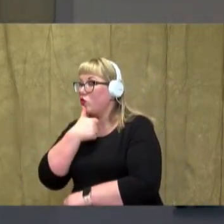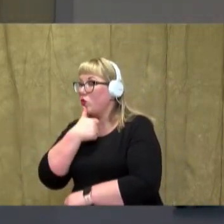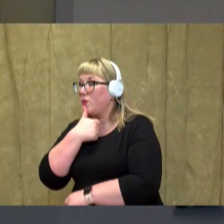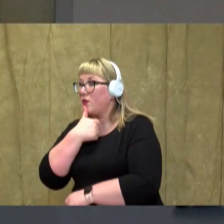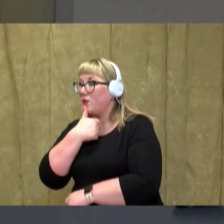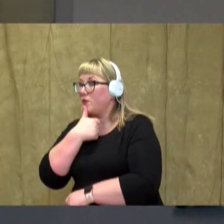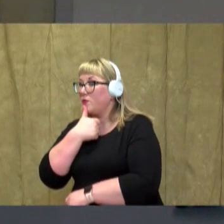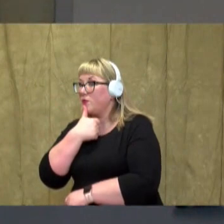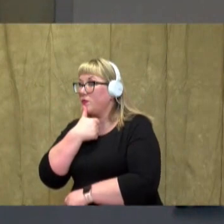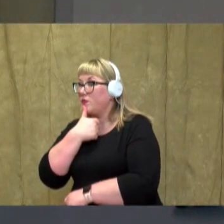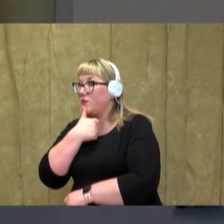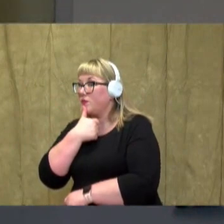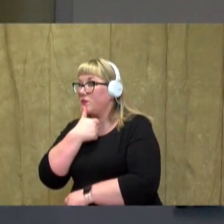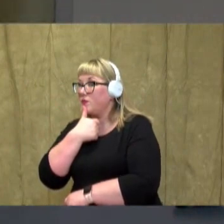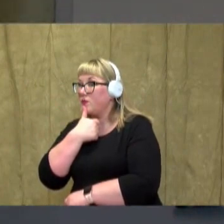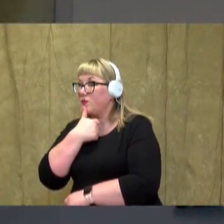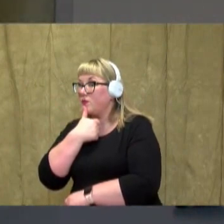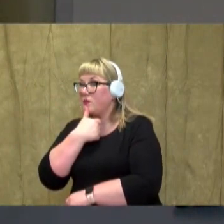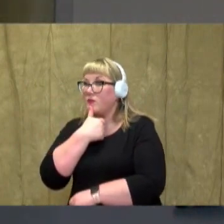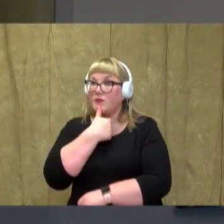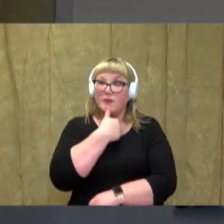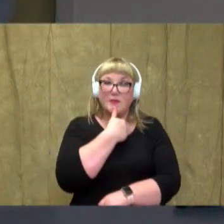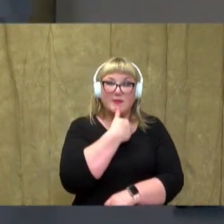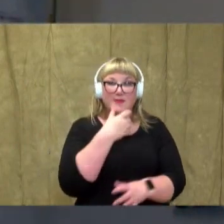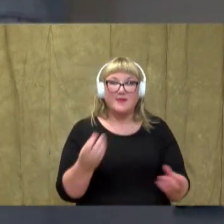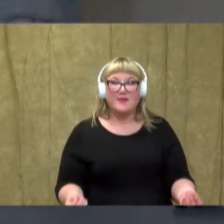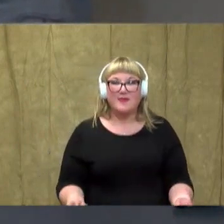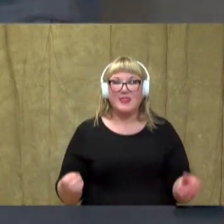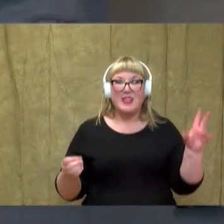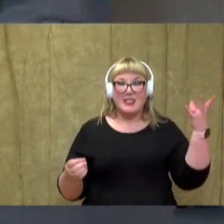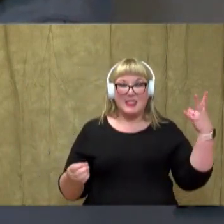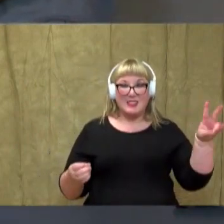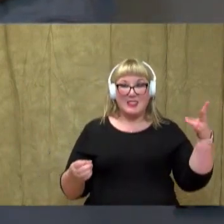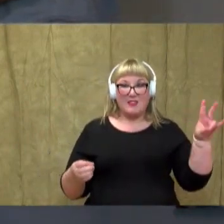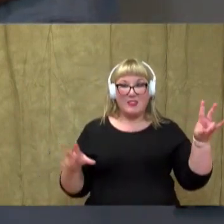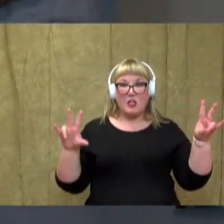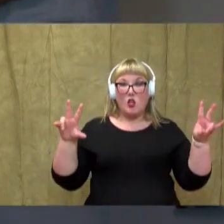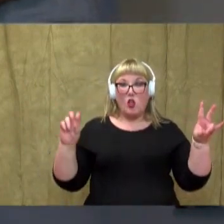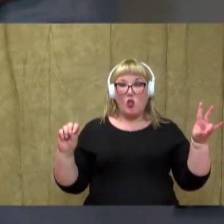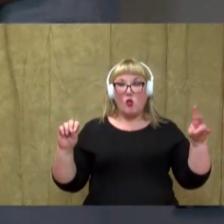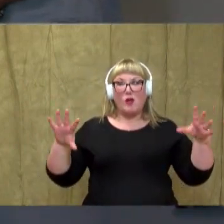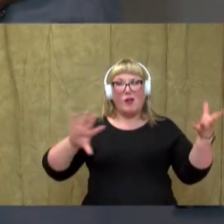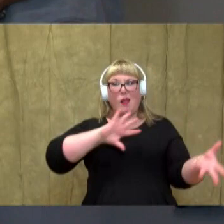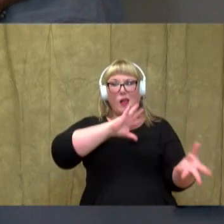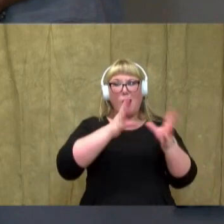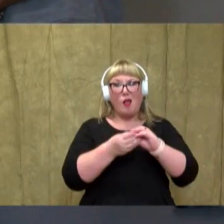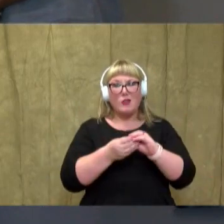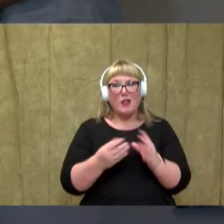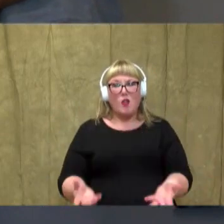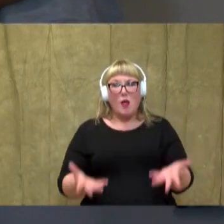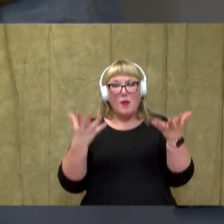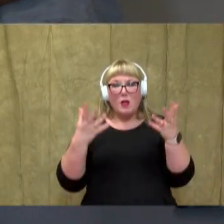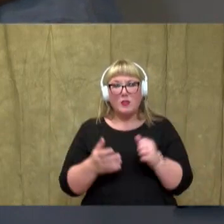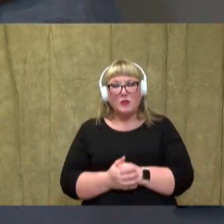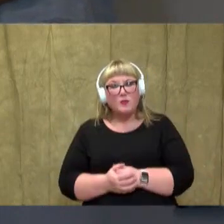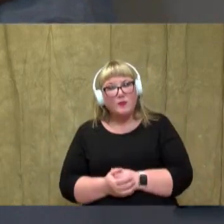that her siblings got 30 strawberries. How many did they pick all together?